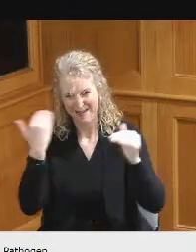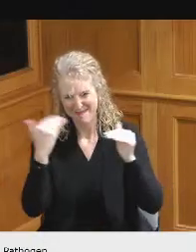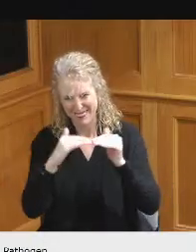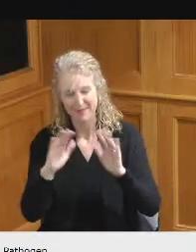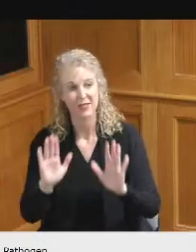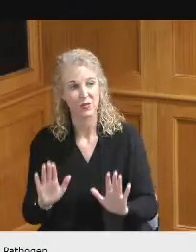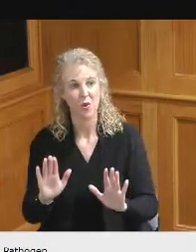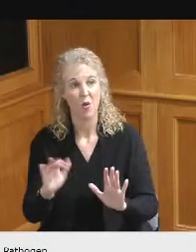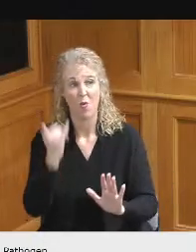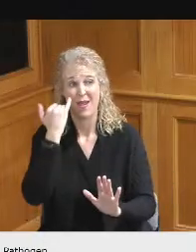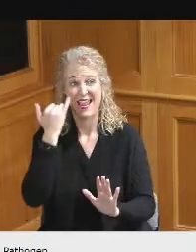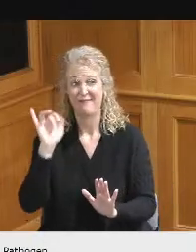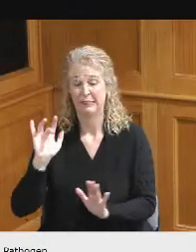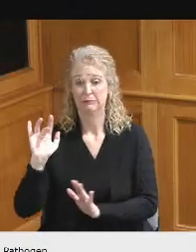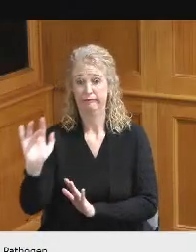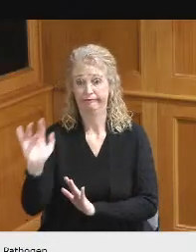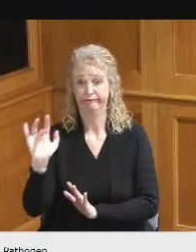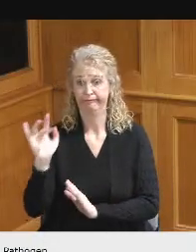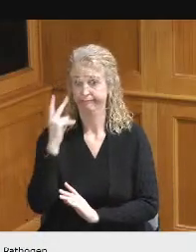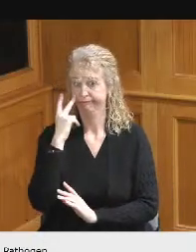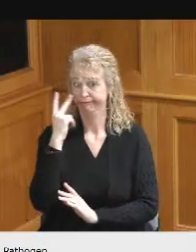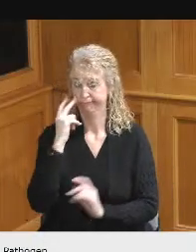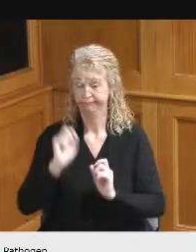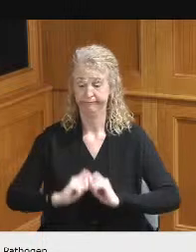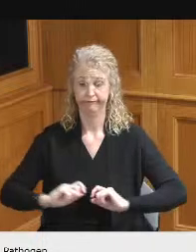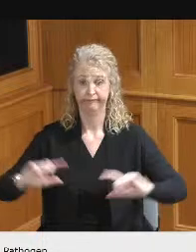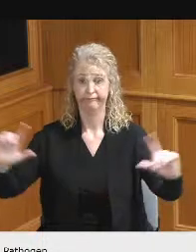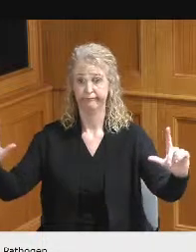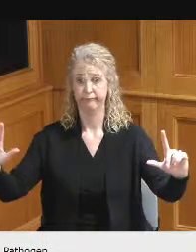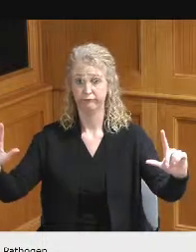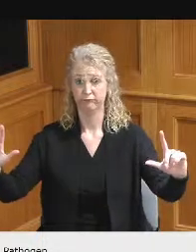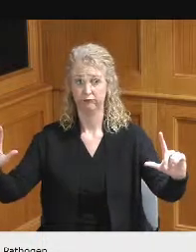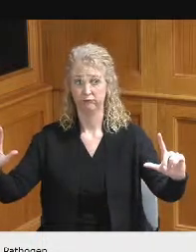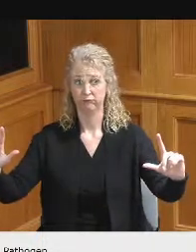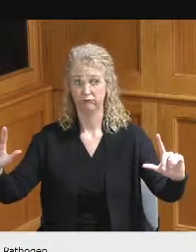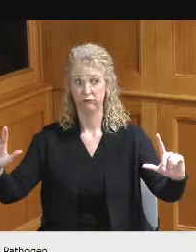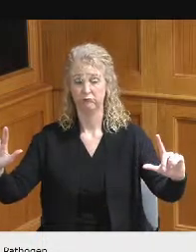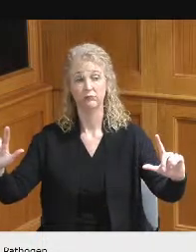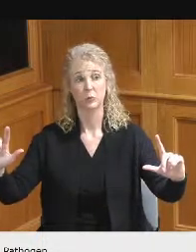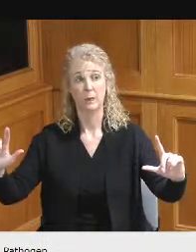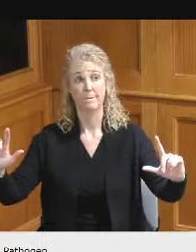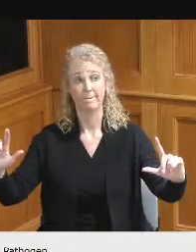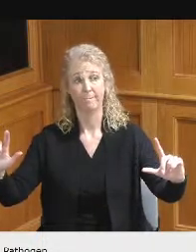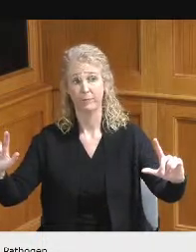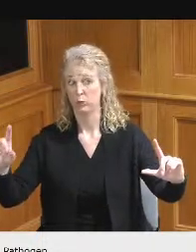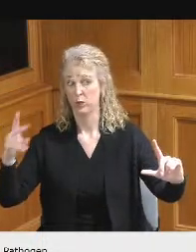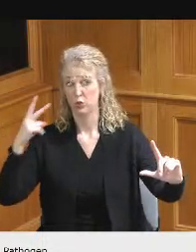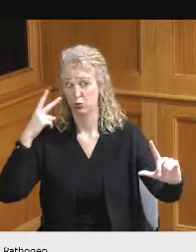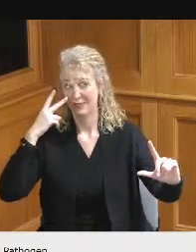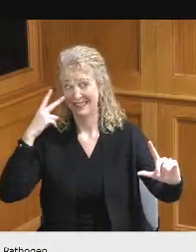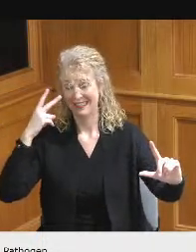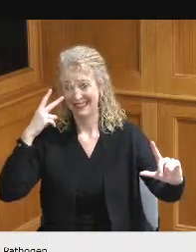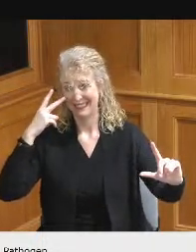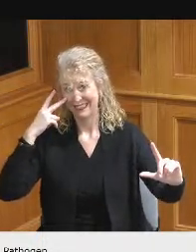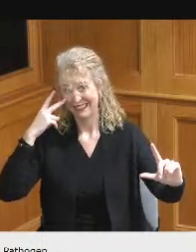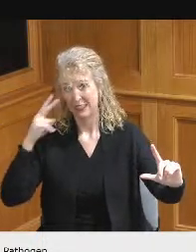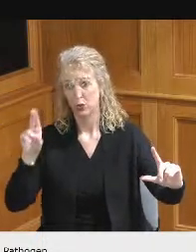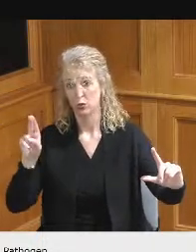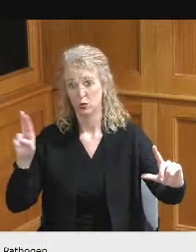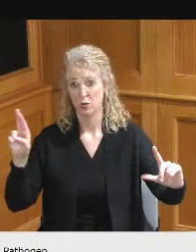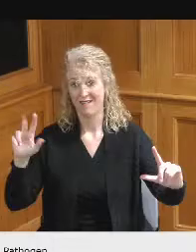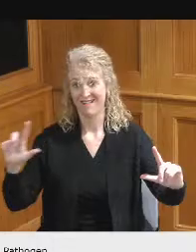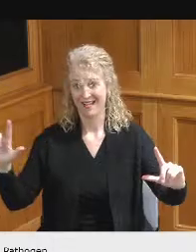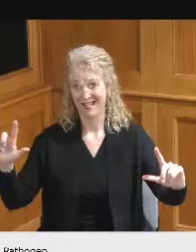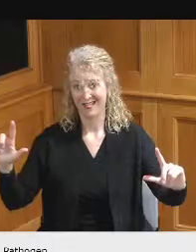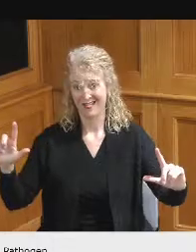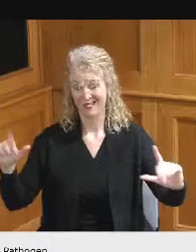when you click that link, you will be, your web browser will come up and you will be led to this URL,